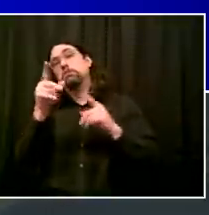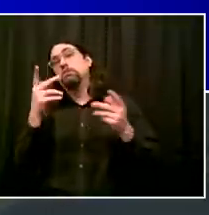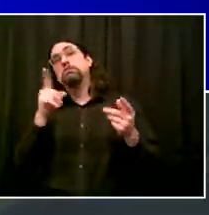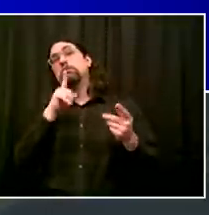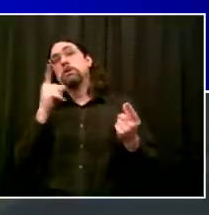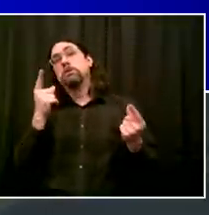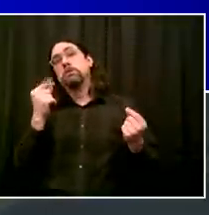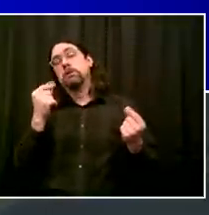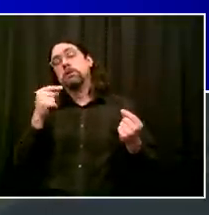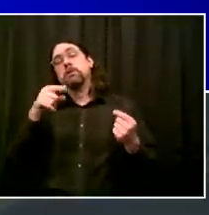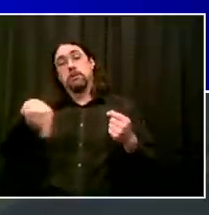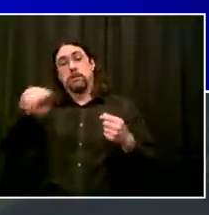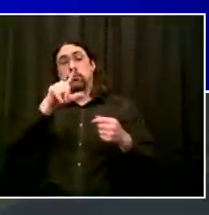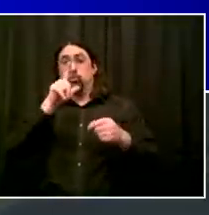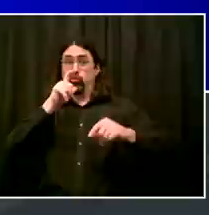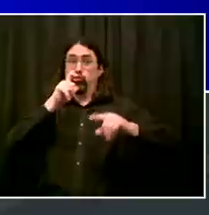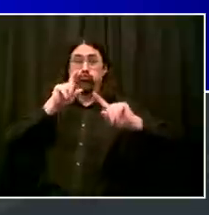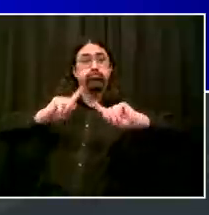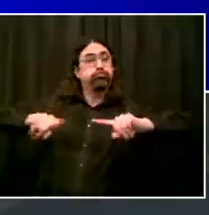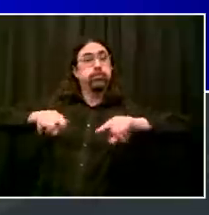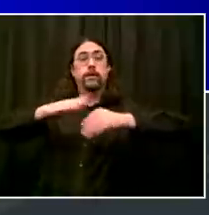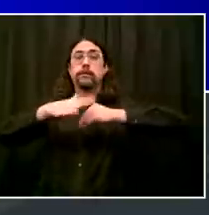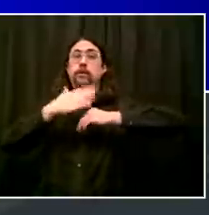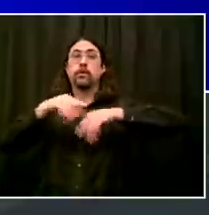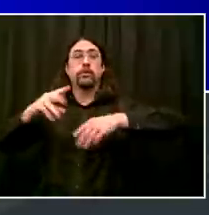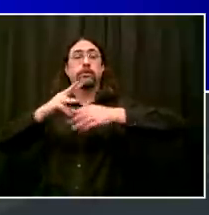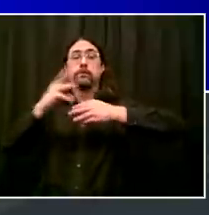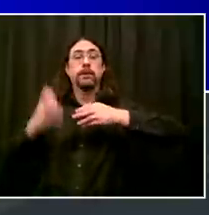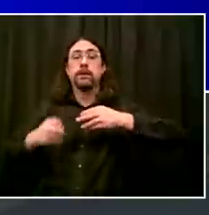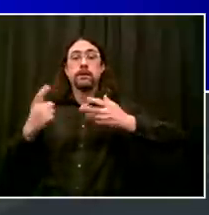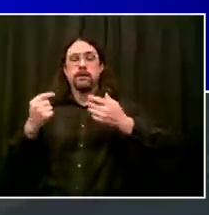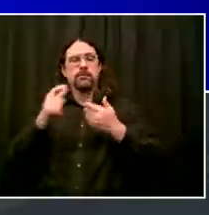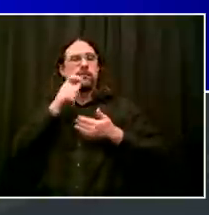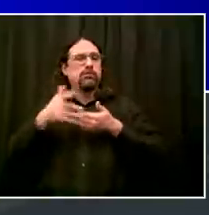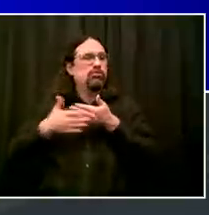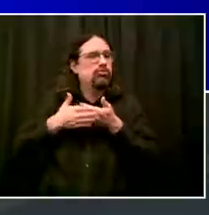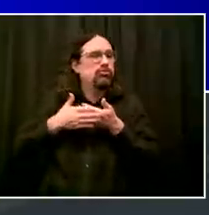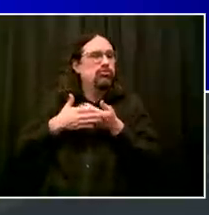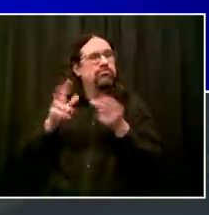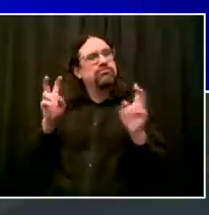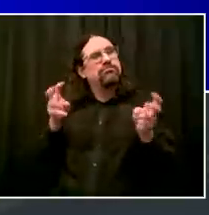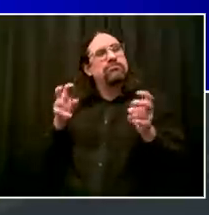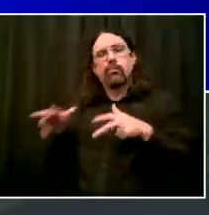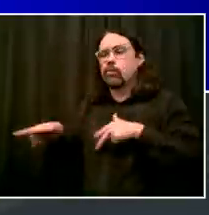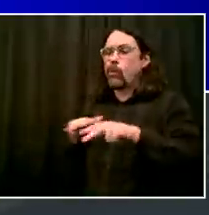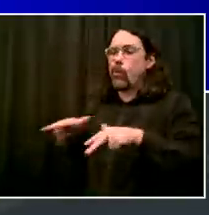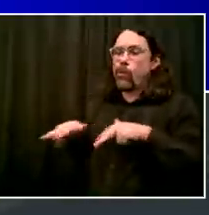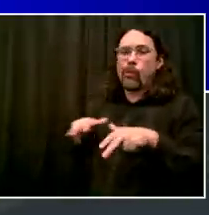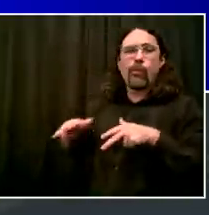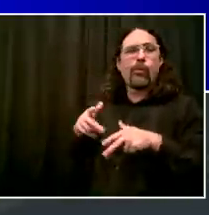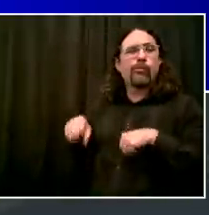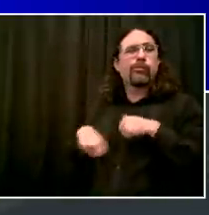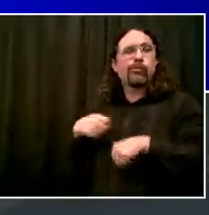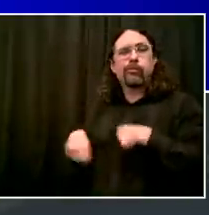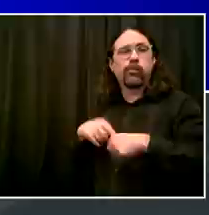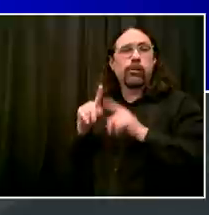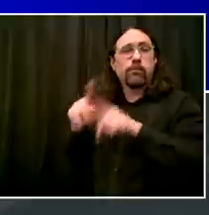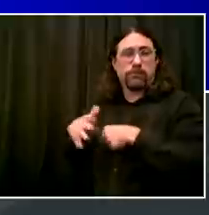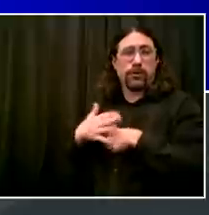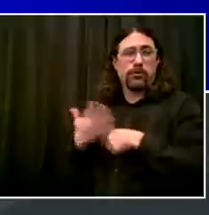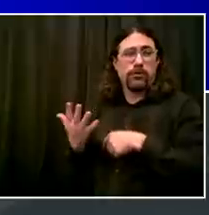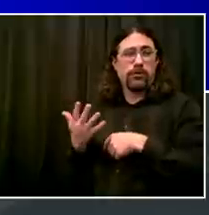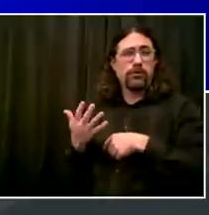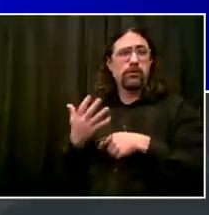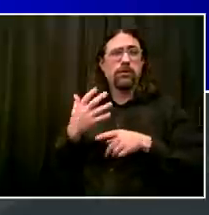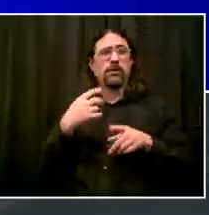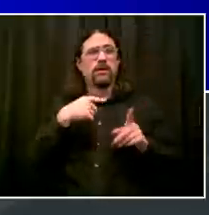teams of city personnel there, reminding people of the standards we're holding, giving out the free face coverings, counting how many people are going on